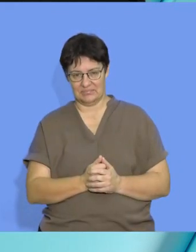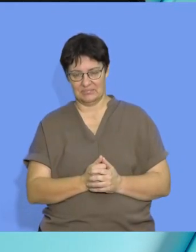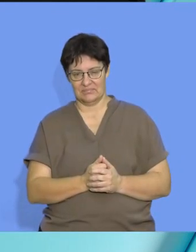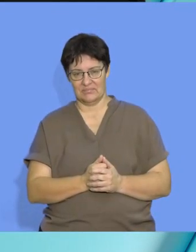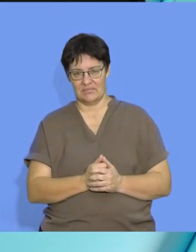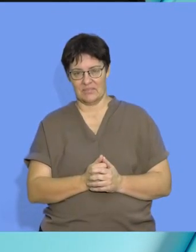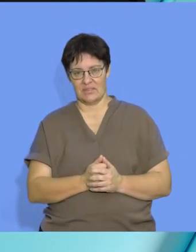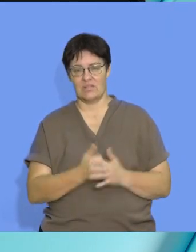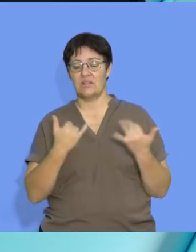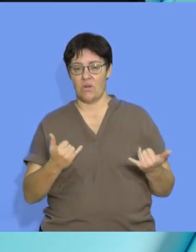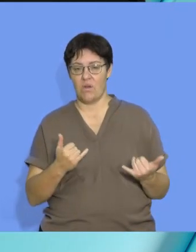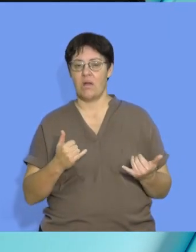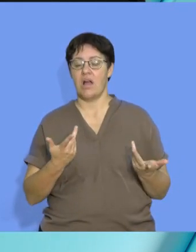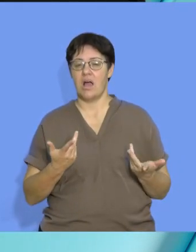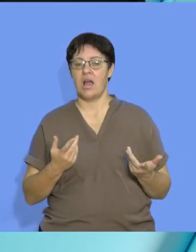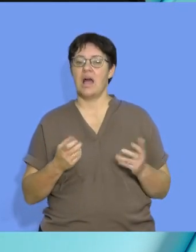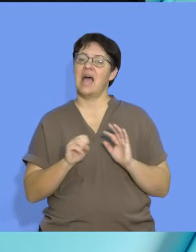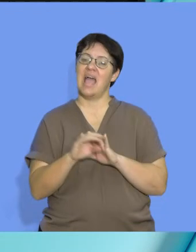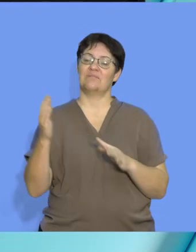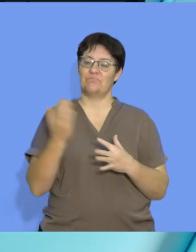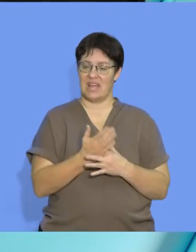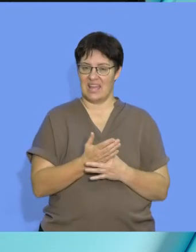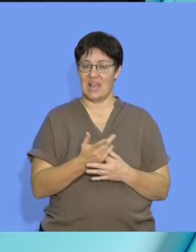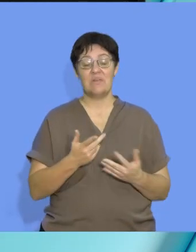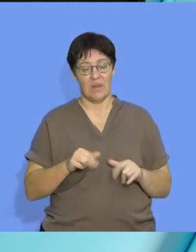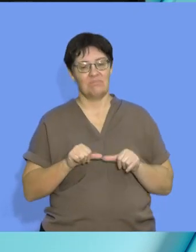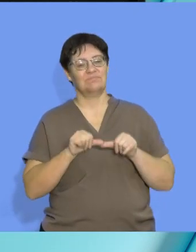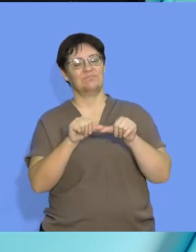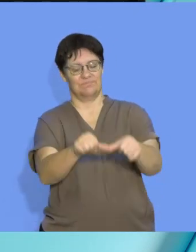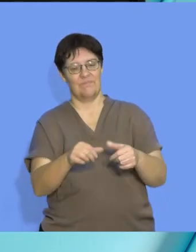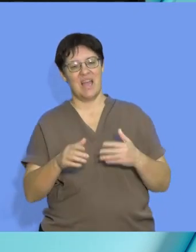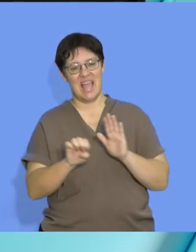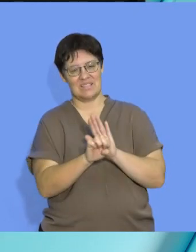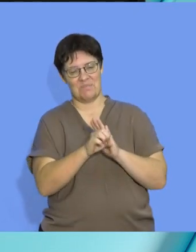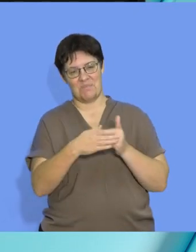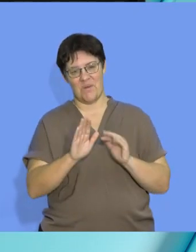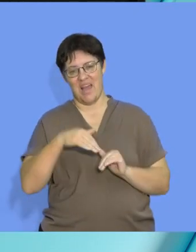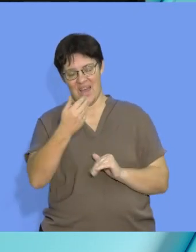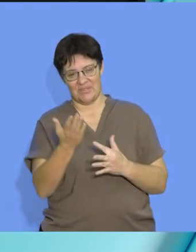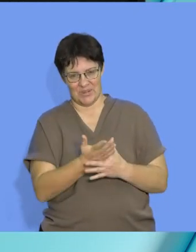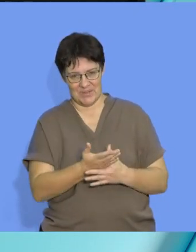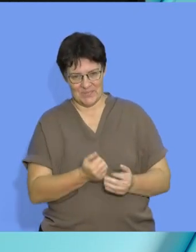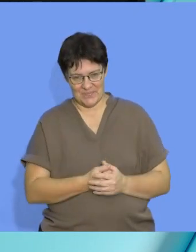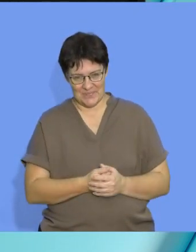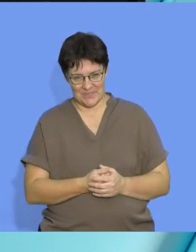Wonderful, guys. So we're going to take a bit of an ad break right now, but we'll continue with more examples shortly after this.